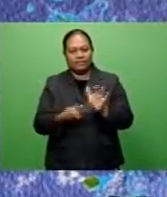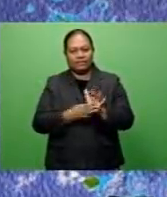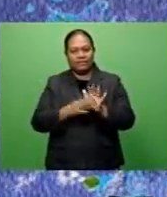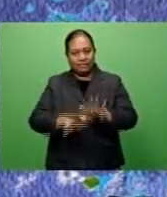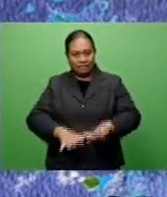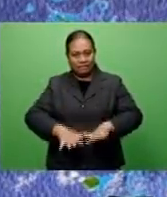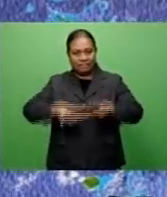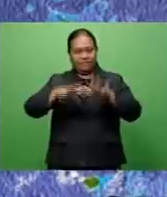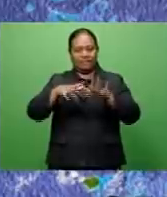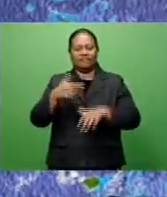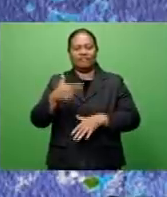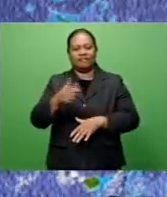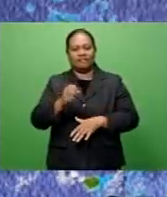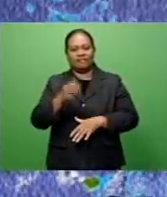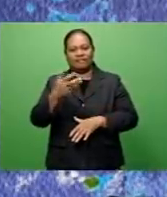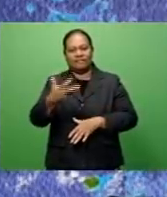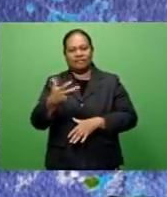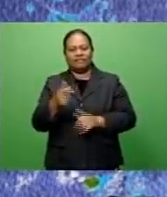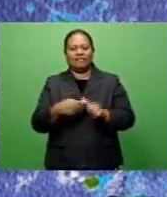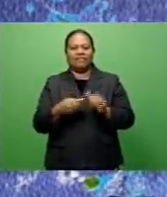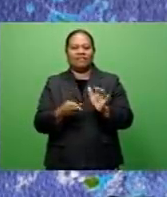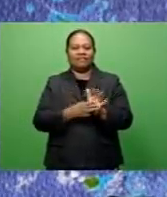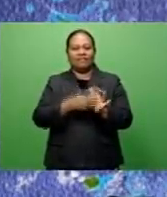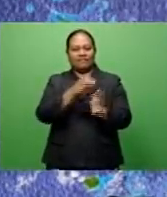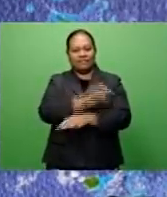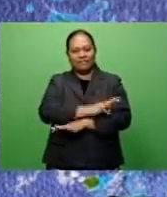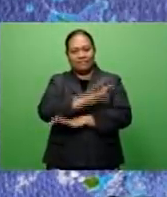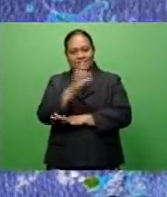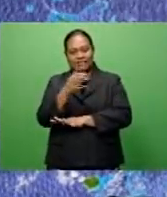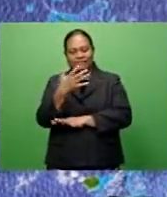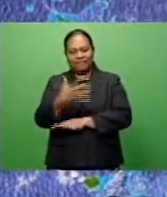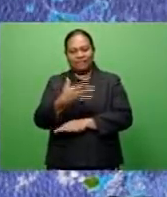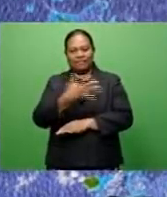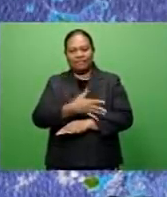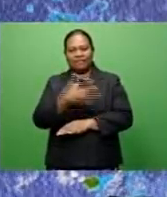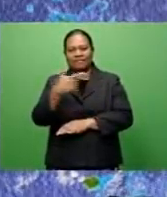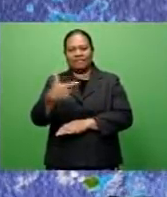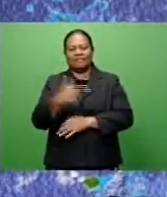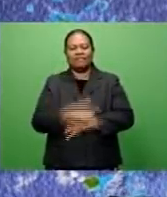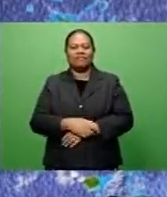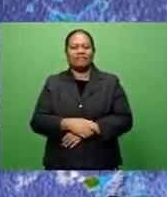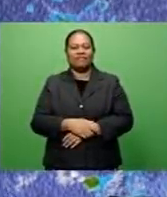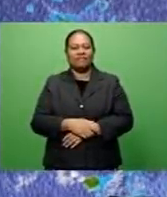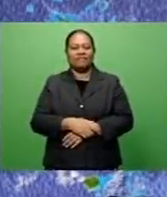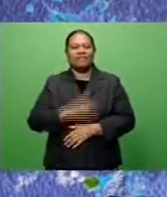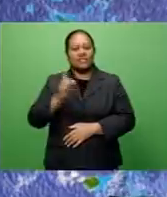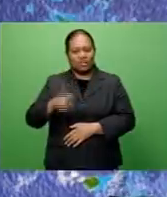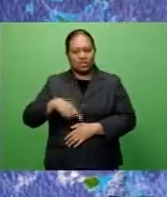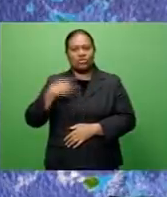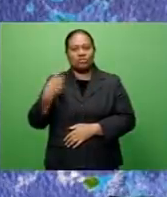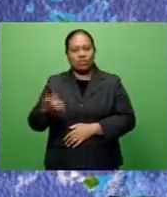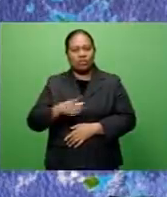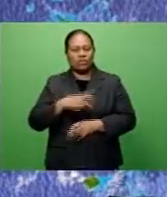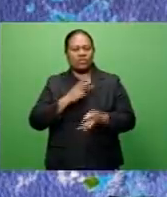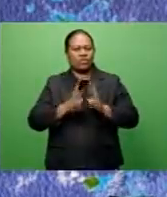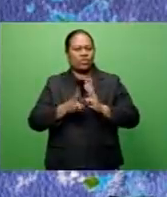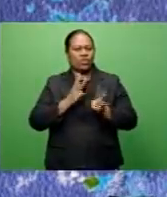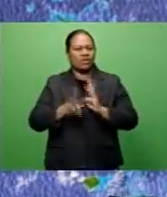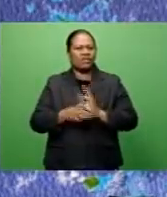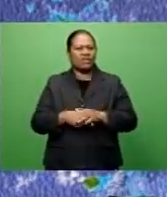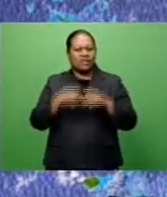by high tide at 7:09 a.m. Sunrise is at 5:57. The outlook for tomorrow calls